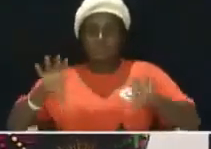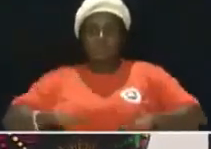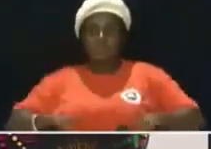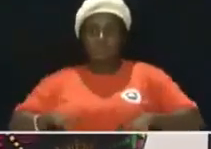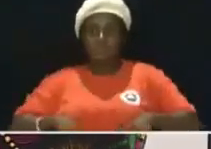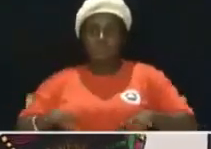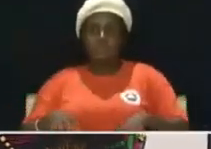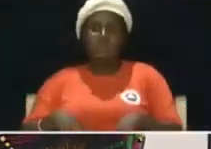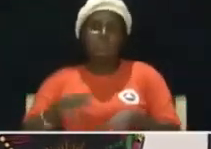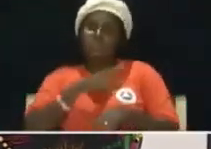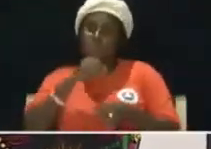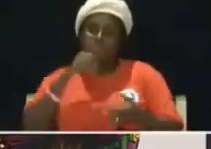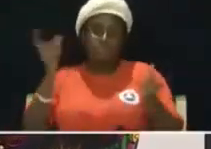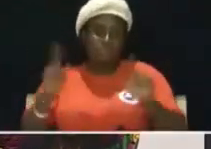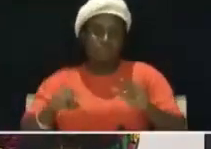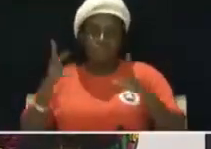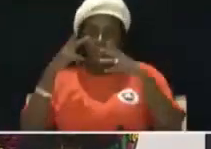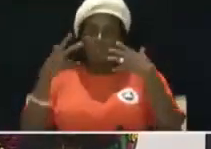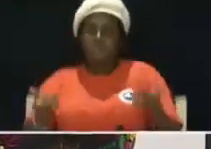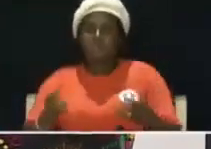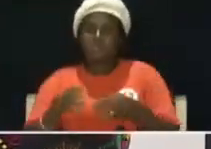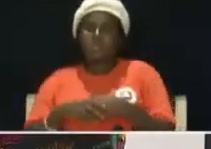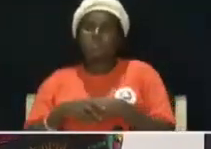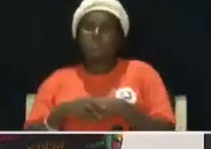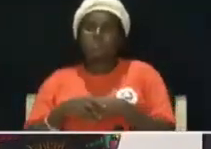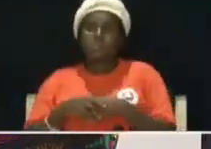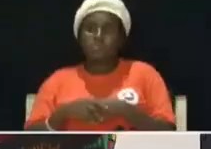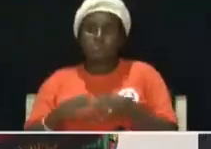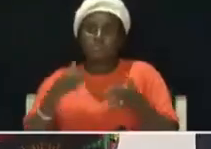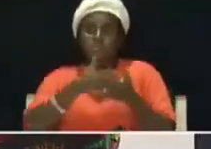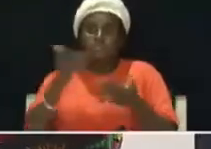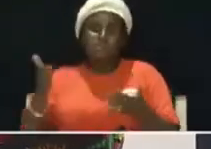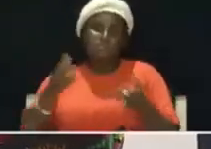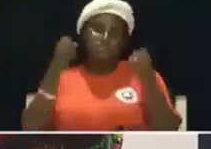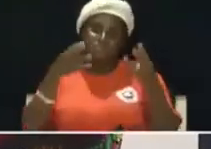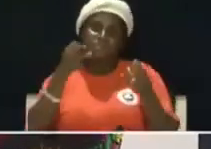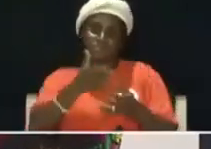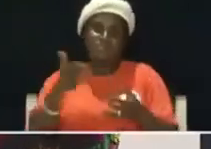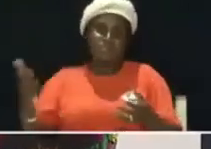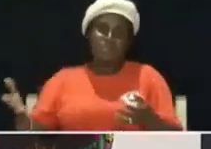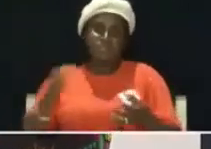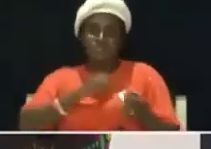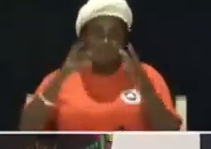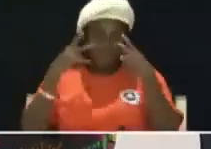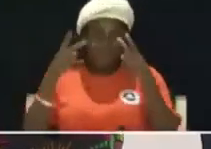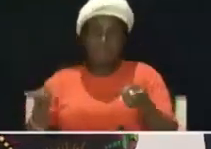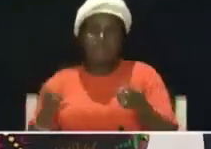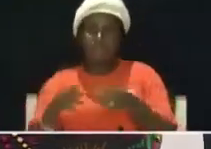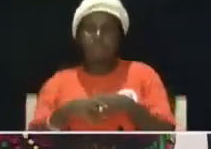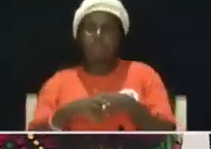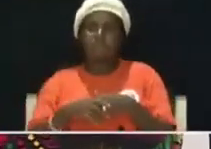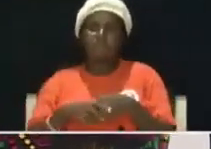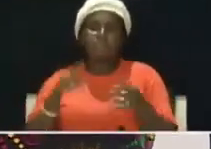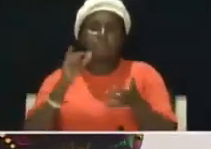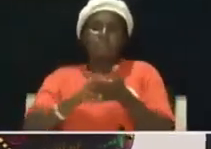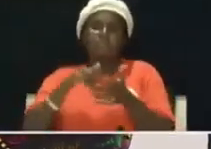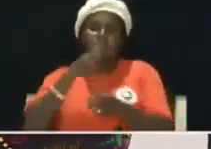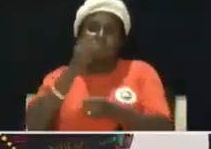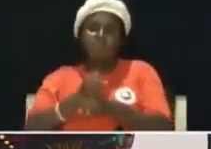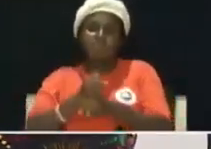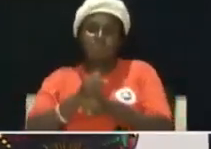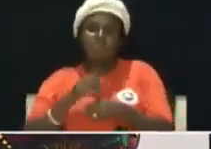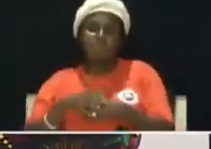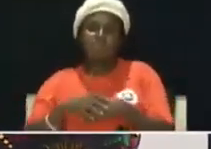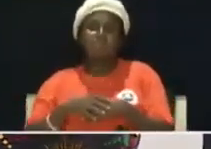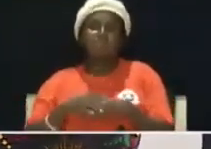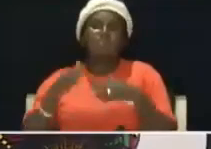them so much, I didn't see them. I bought a lot of things for them, I didn't see them. So that year, after a